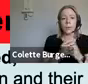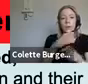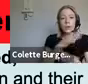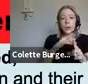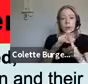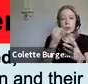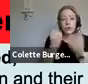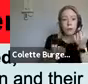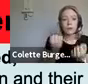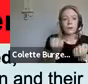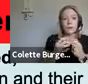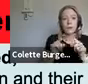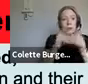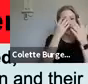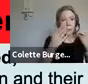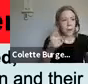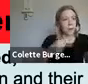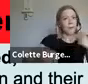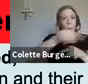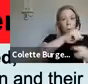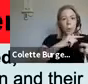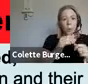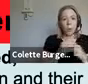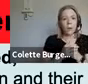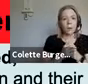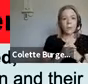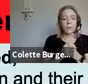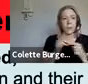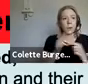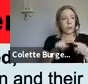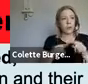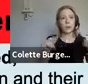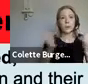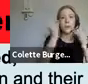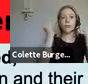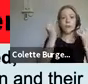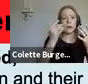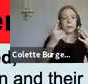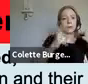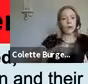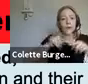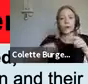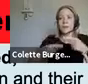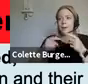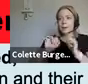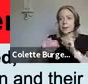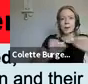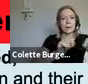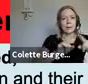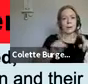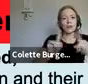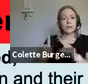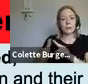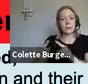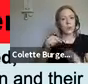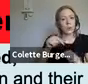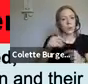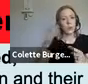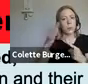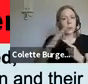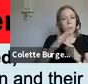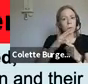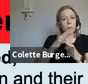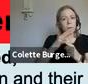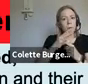and respect for all, and celebrate diversity and differences. And this is all very important to happen during